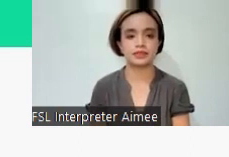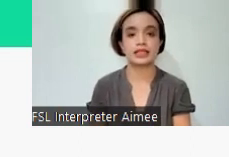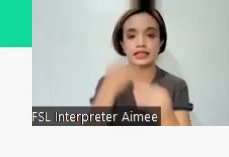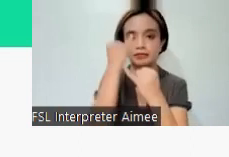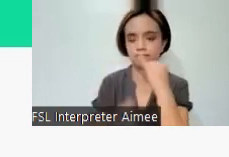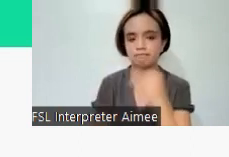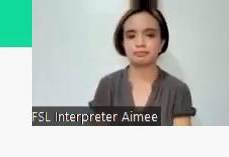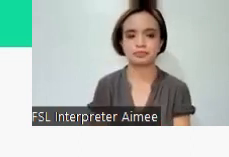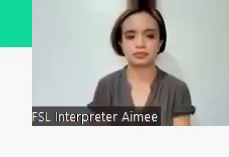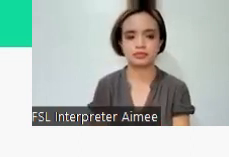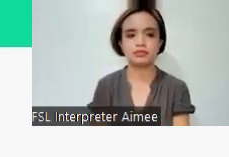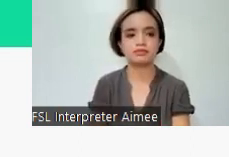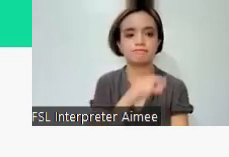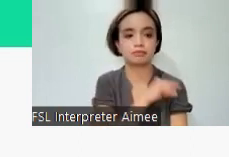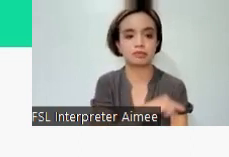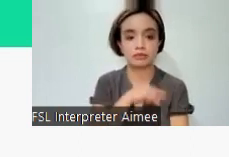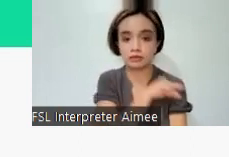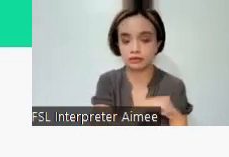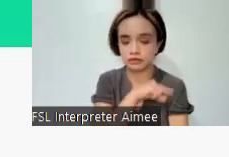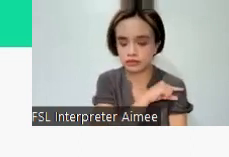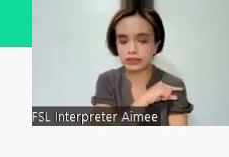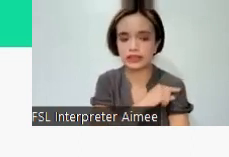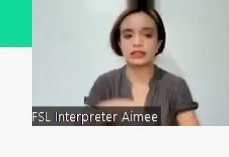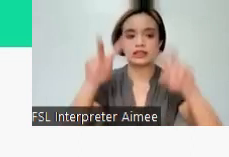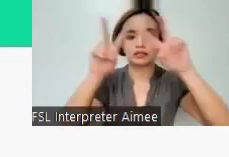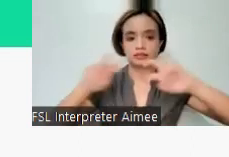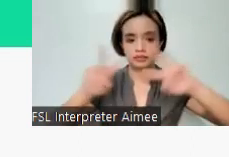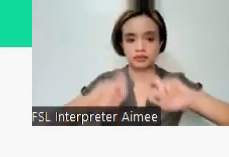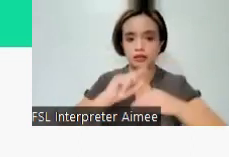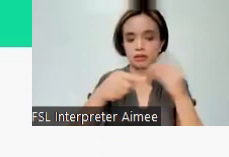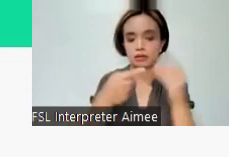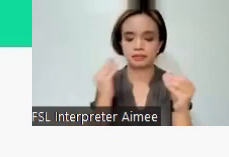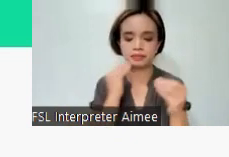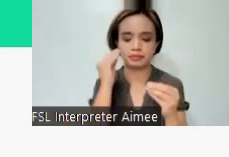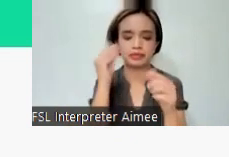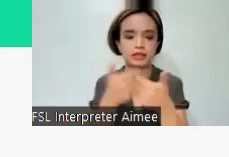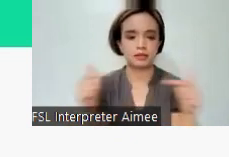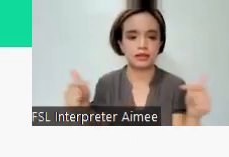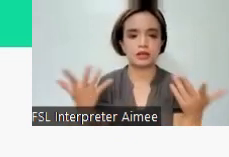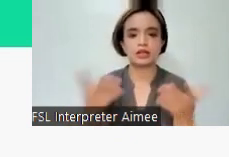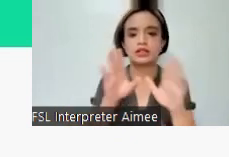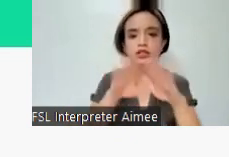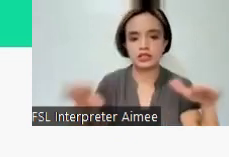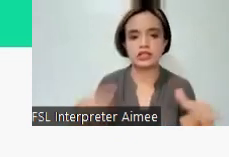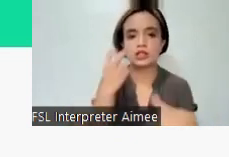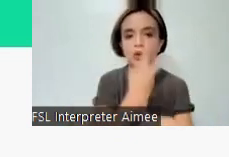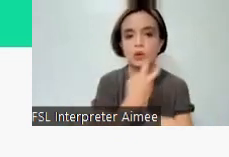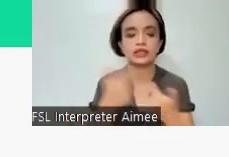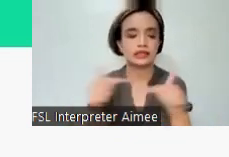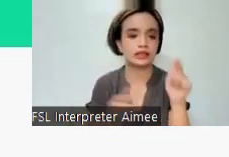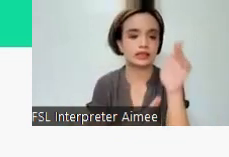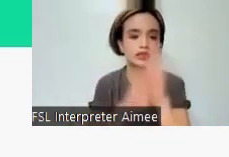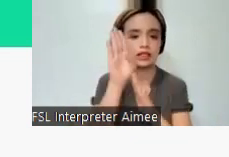Finally, qualitative investigations on home language interactions and children's oral language